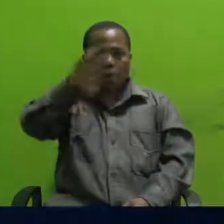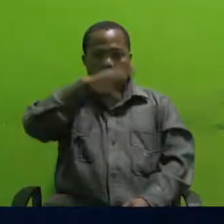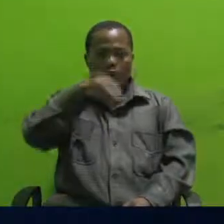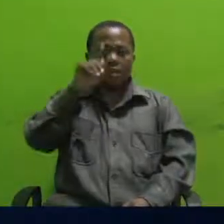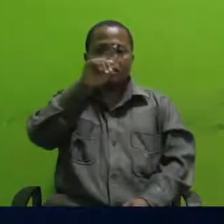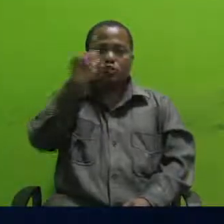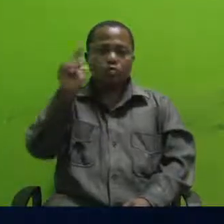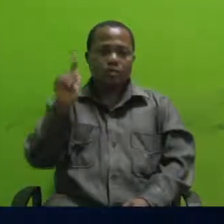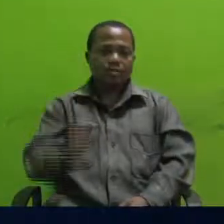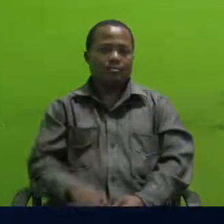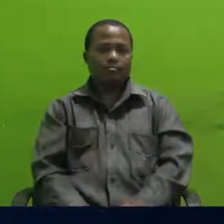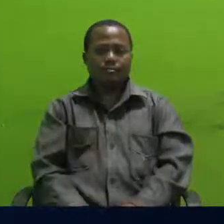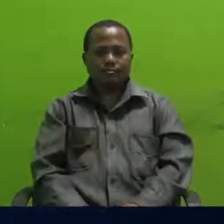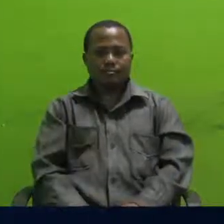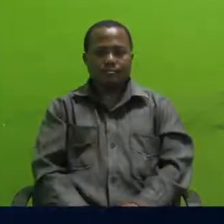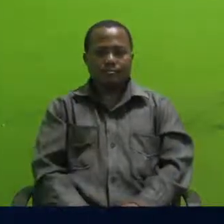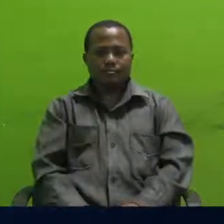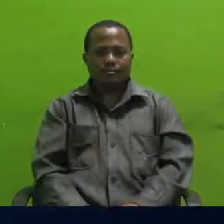whole thing square.